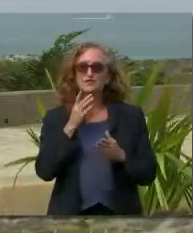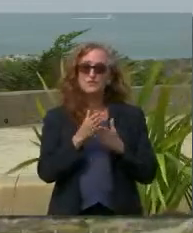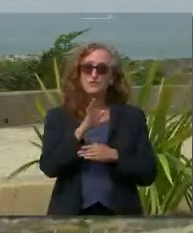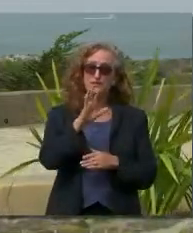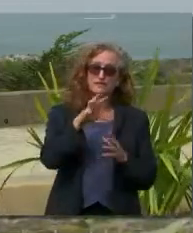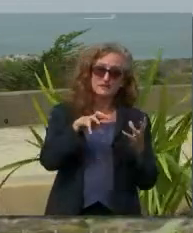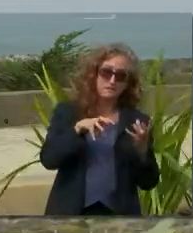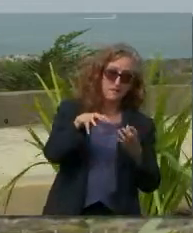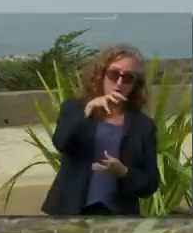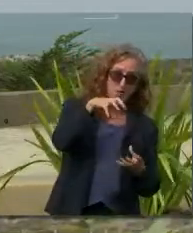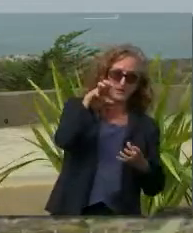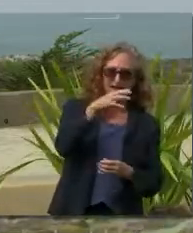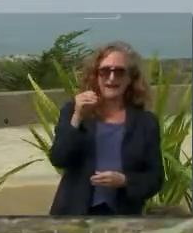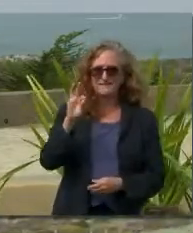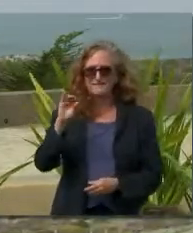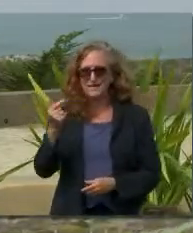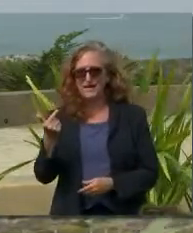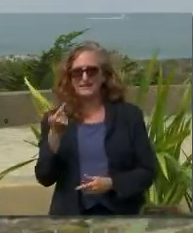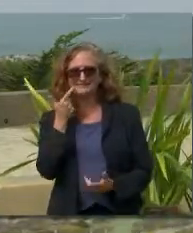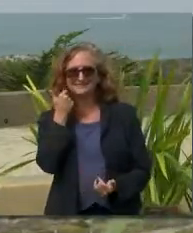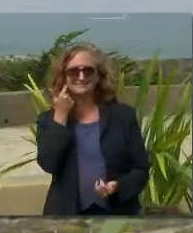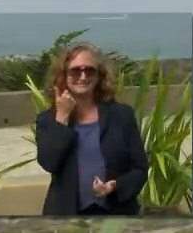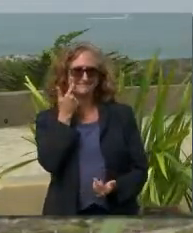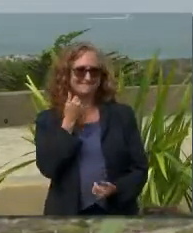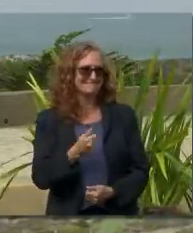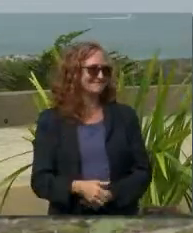San Francisco Bay. That'd be a good story.